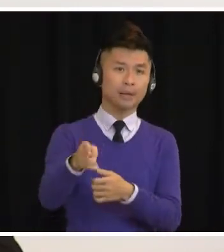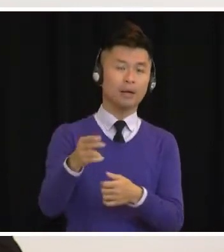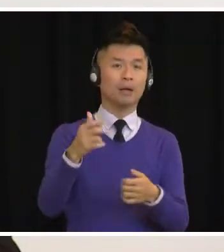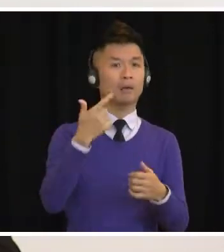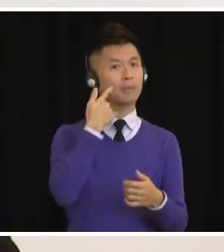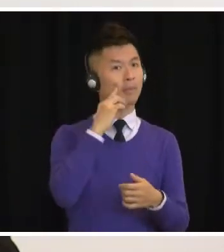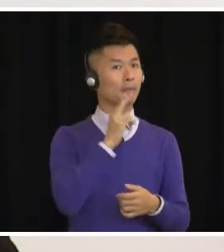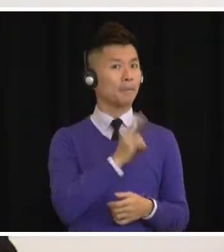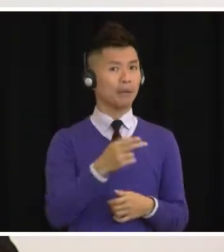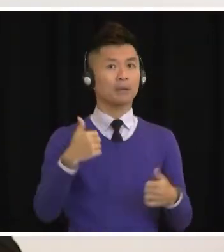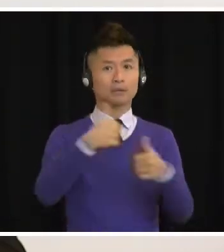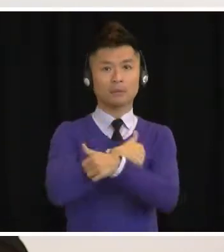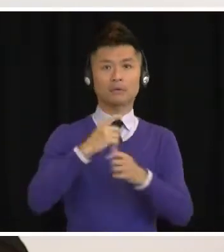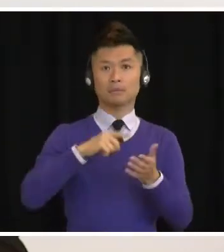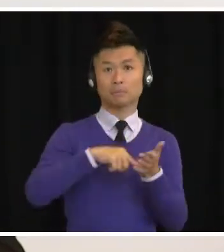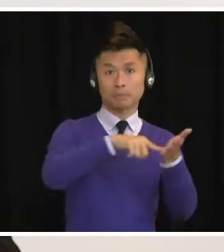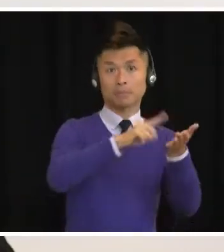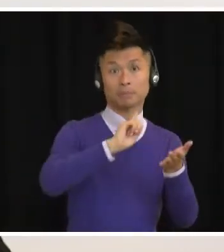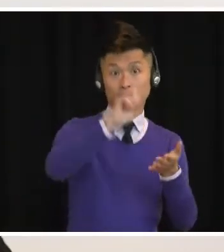Thank you.